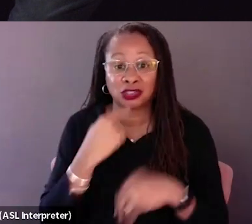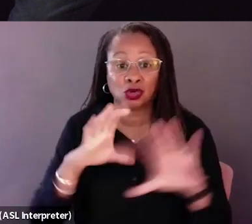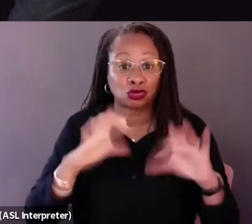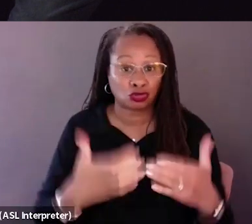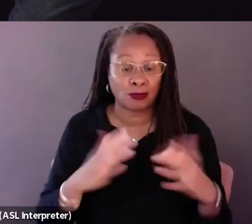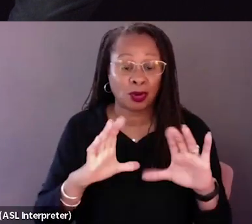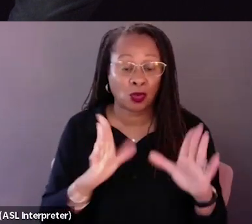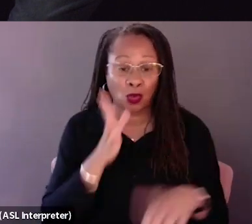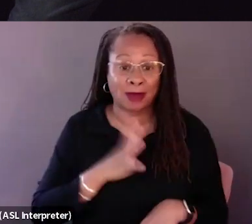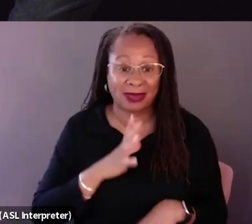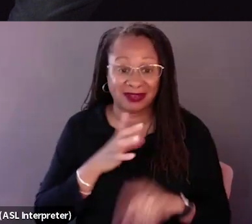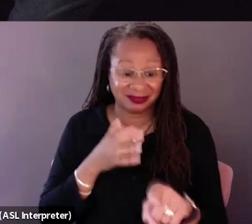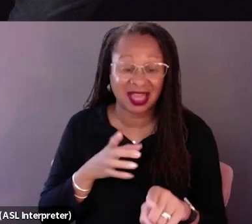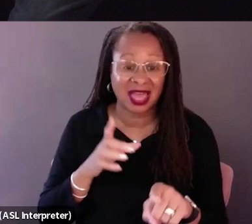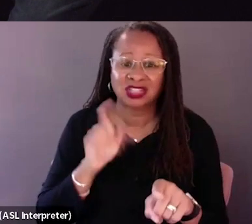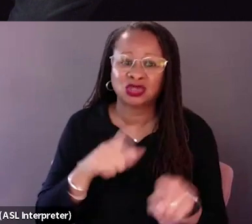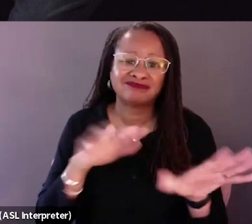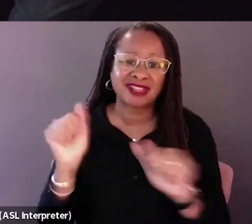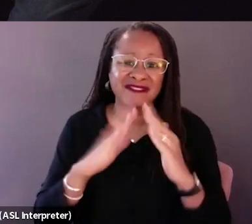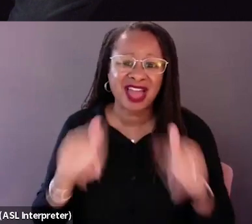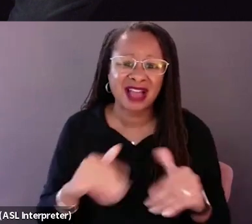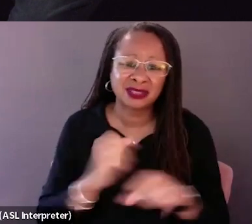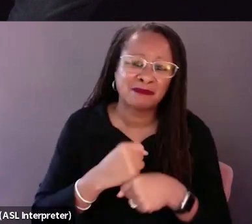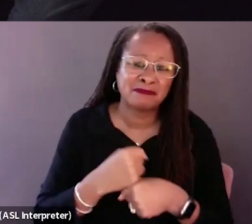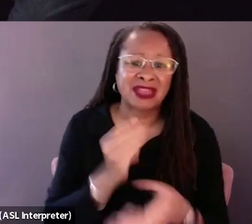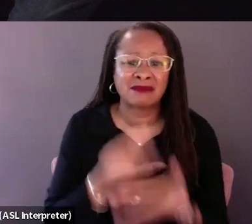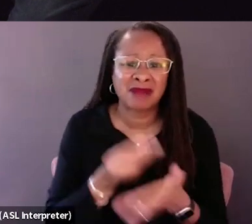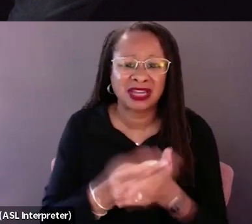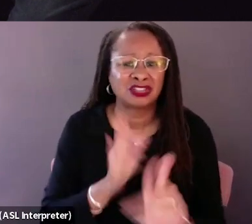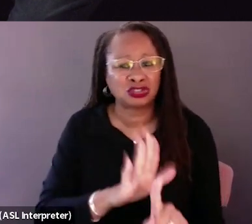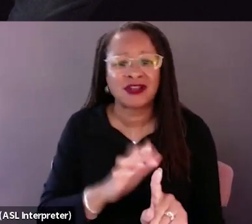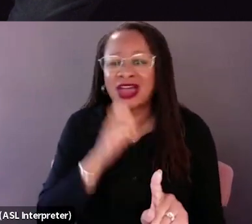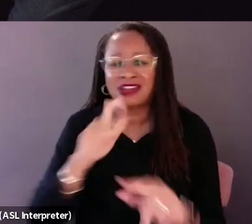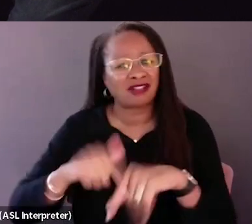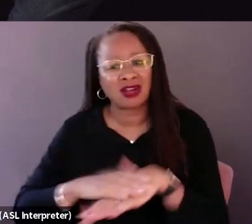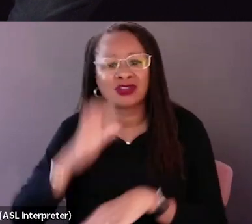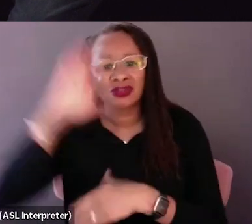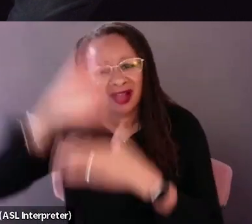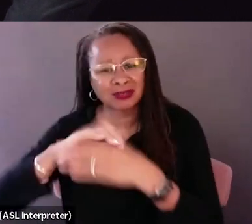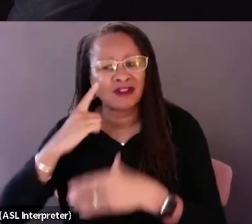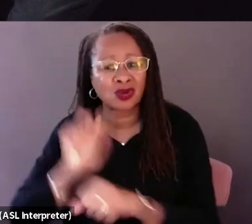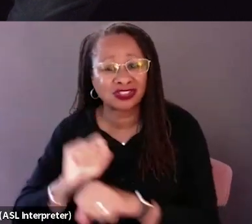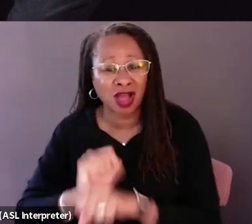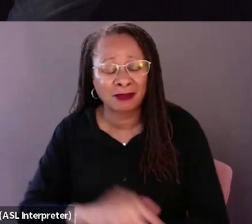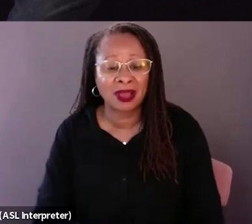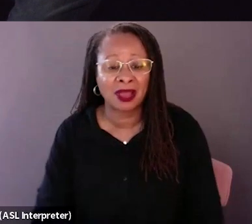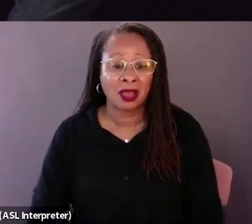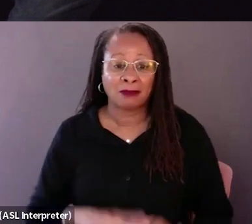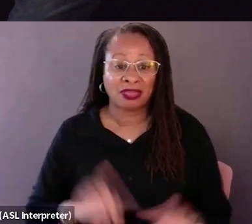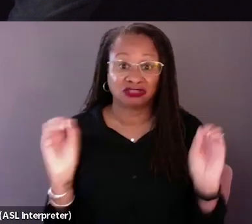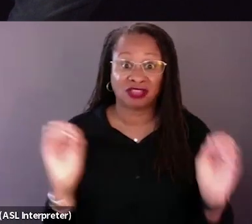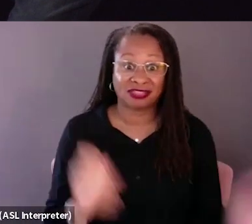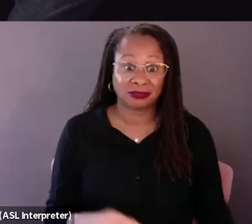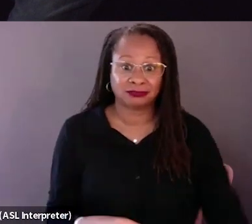this conference that they should, get out of the house, make their own money, and not rely on their husband for a job. But there's nothing. Not like